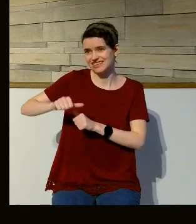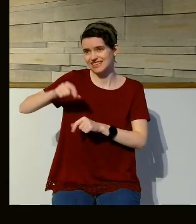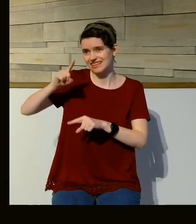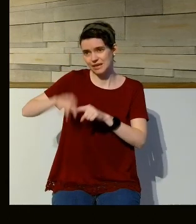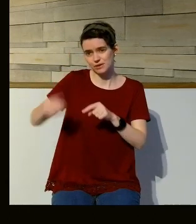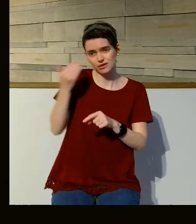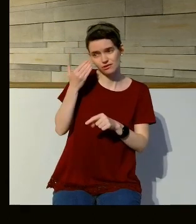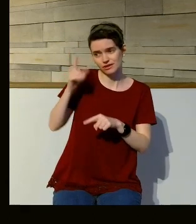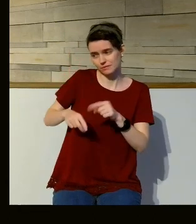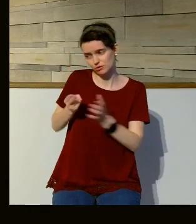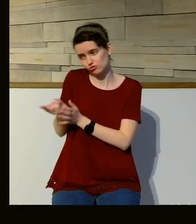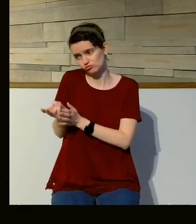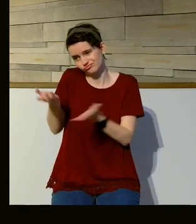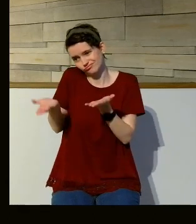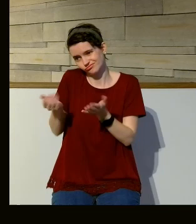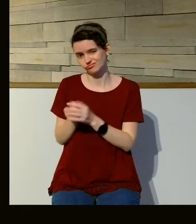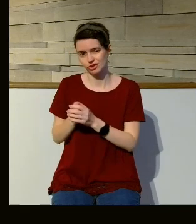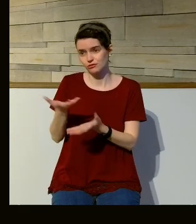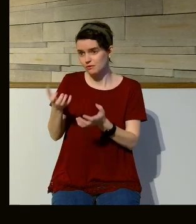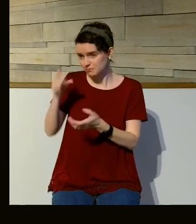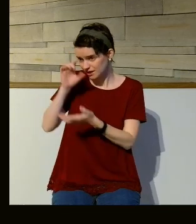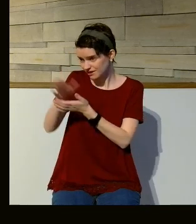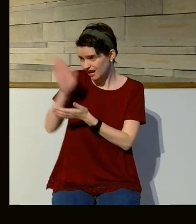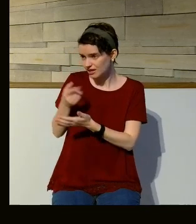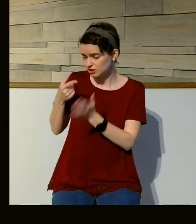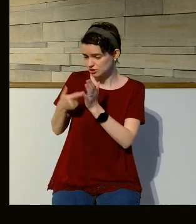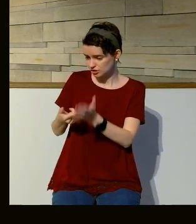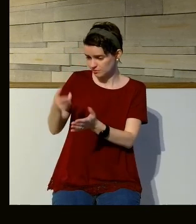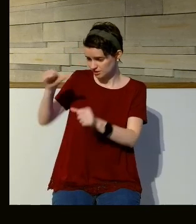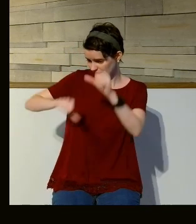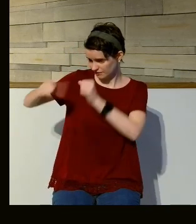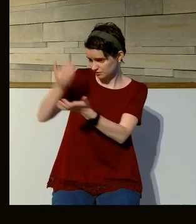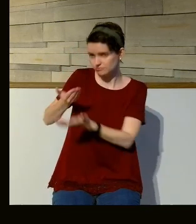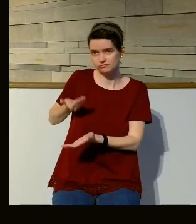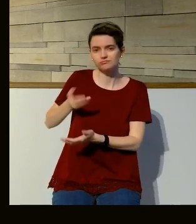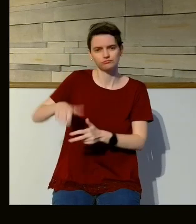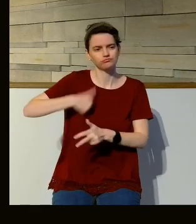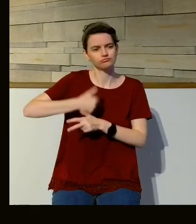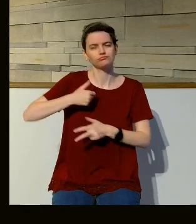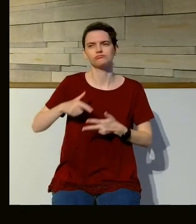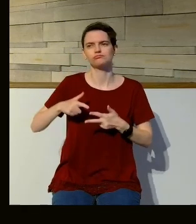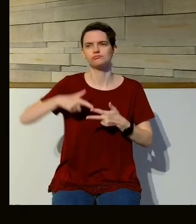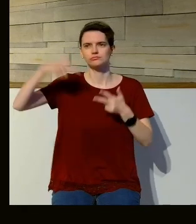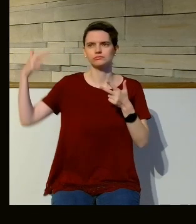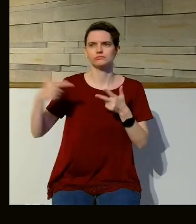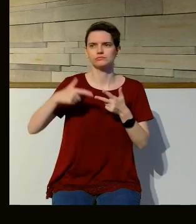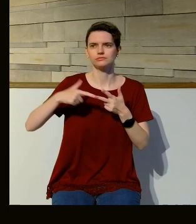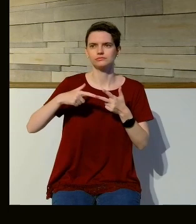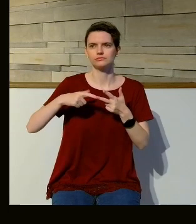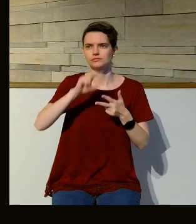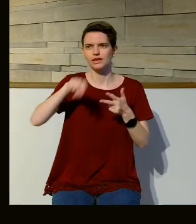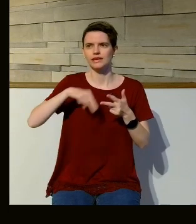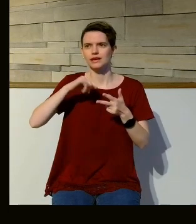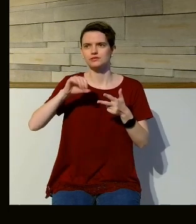be known or cannot be true. You want me to believe in God? Show me the scientific evidence. Stronghold. The last one is known